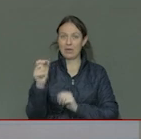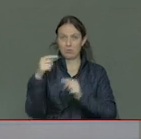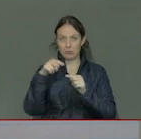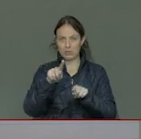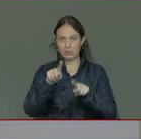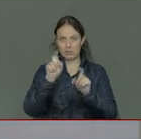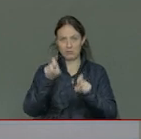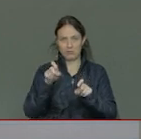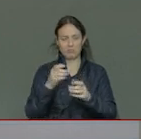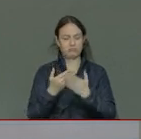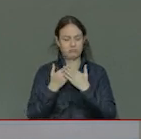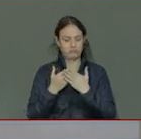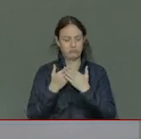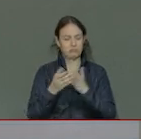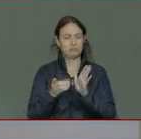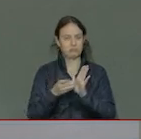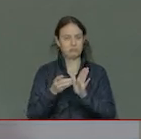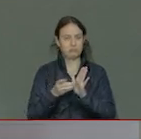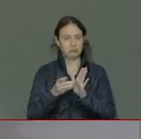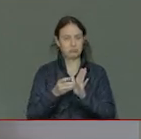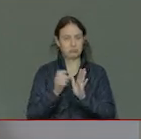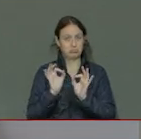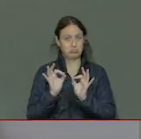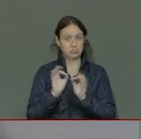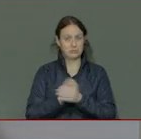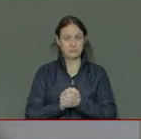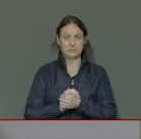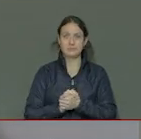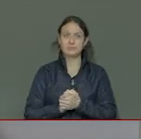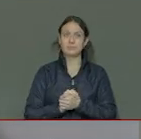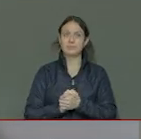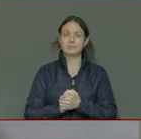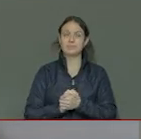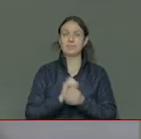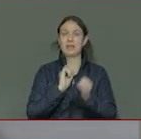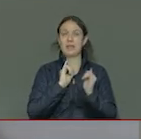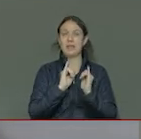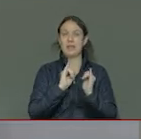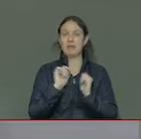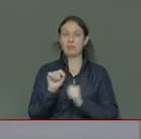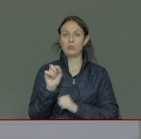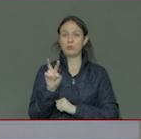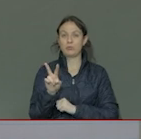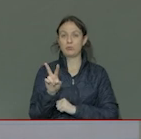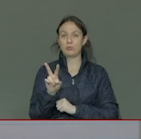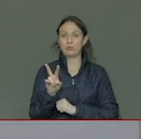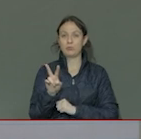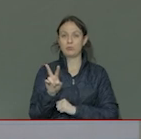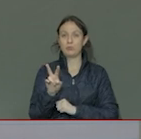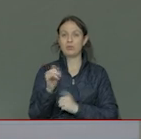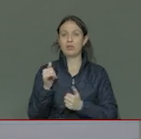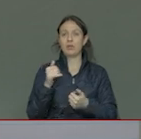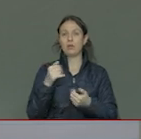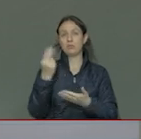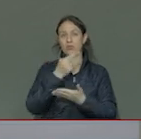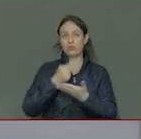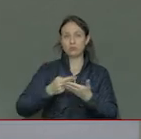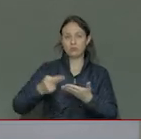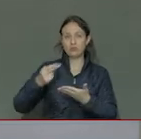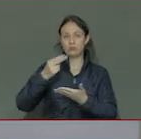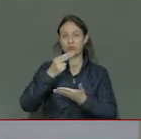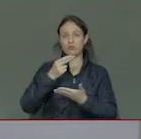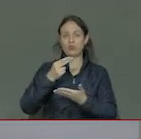the exam. You must write it out in words. 11.2. Draw a labeled free body